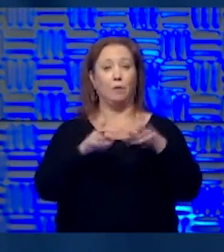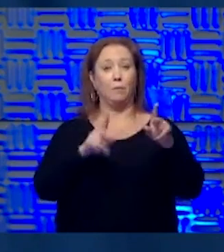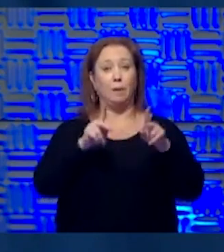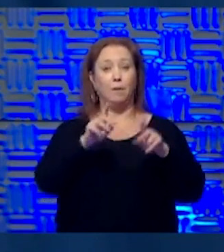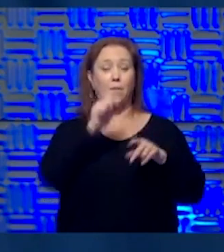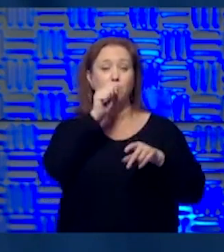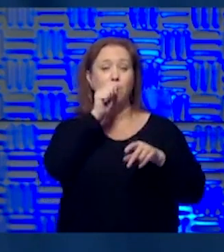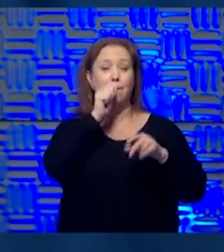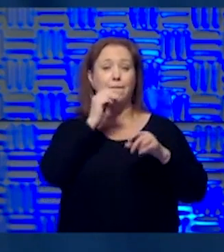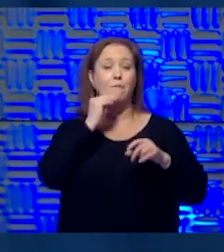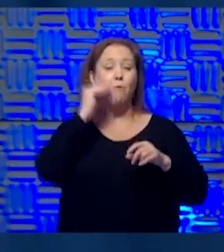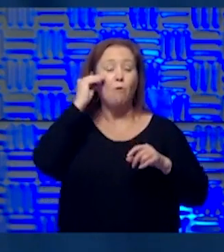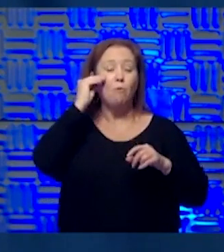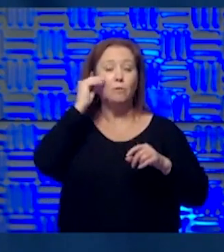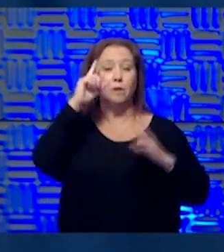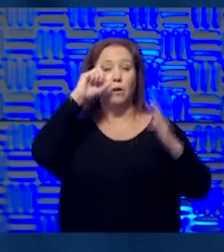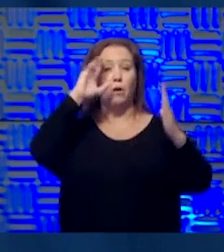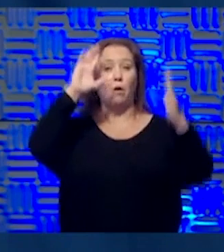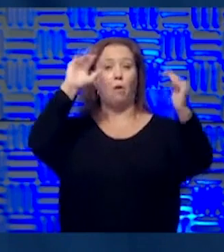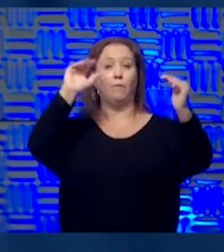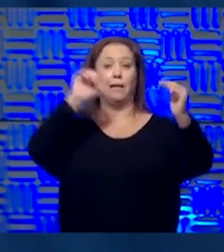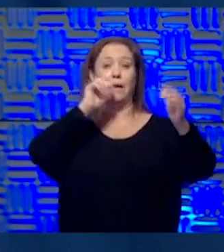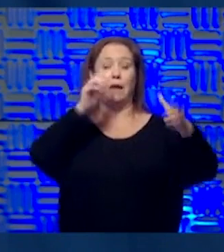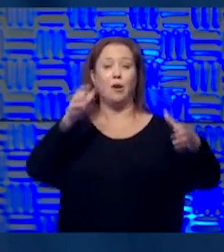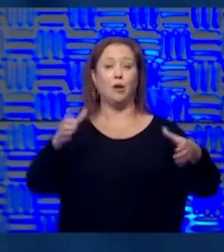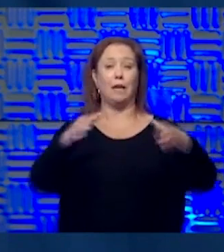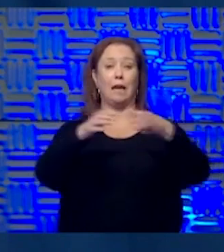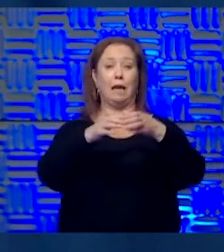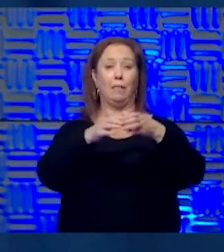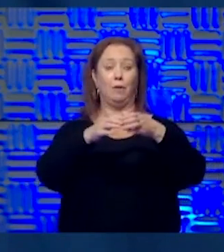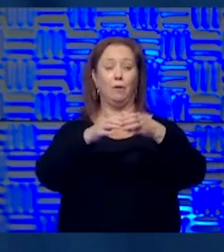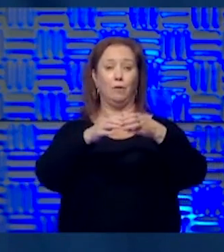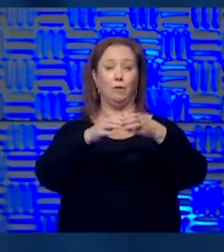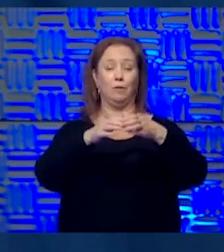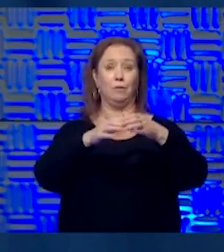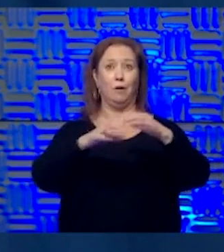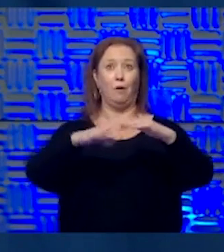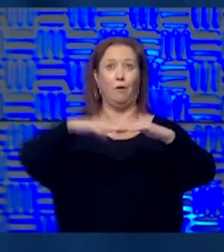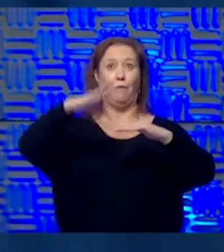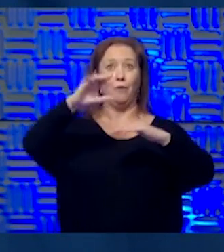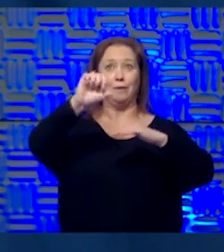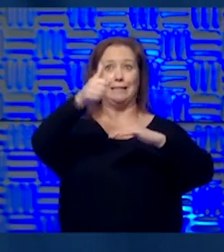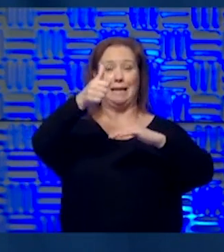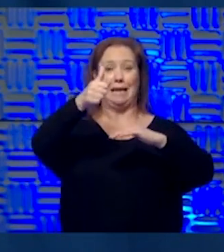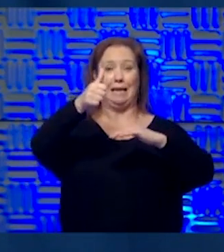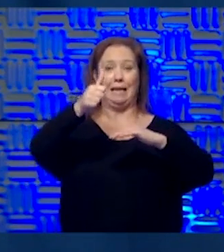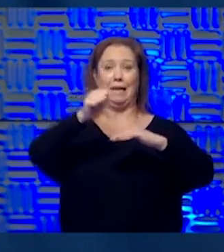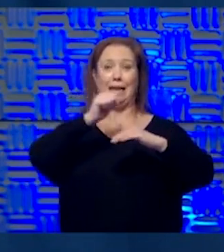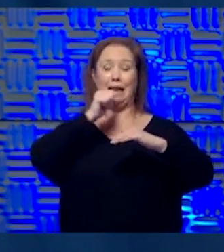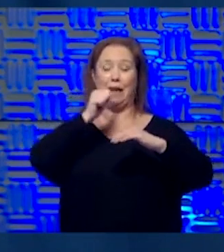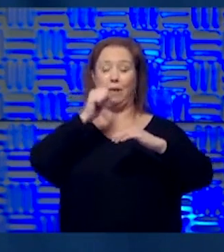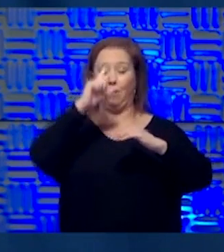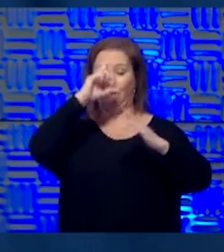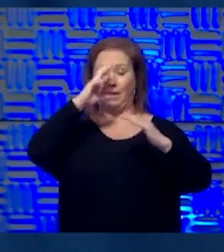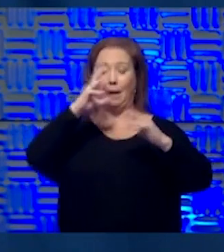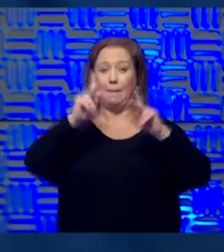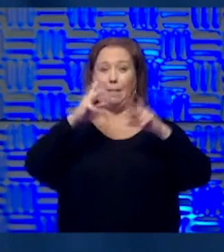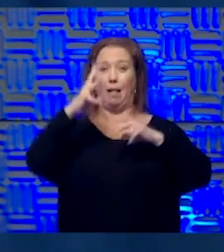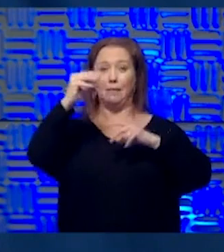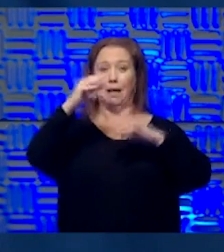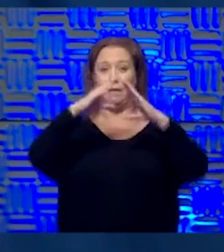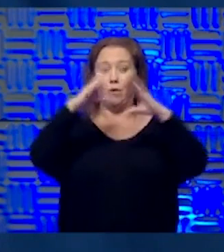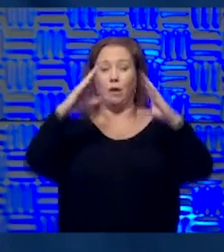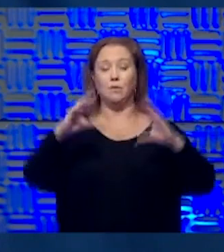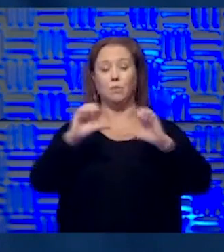private residence. Hopefully, you're not going to gather in more than 10. Hopefully, you won't gather with people outside of your household. But we